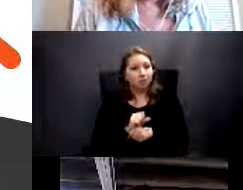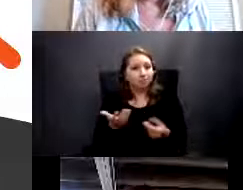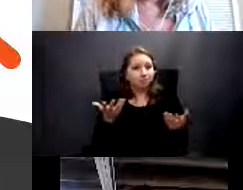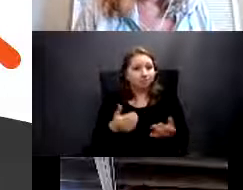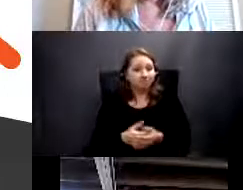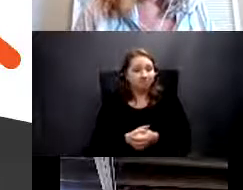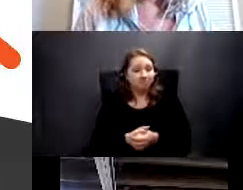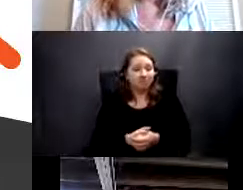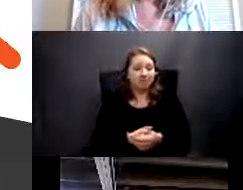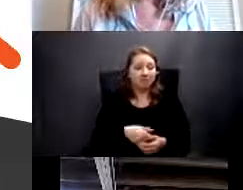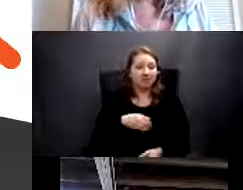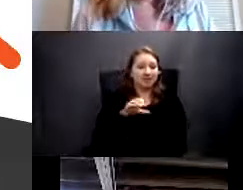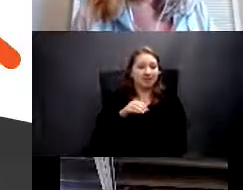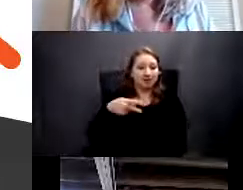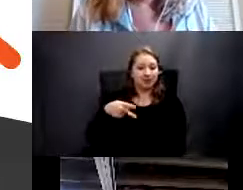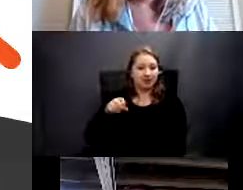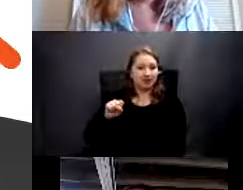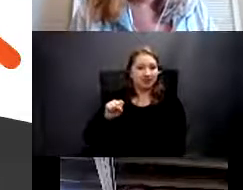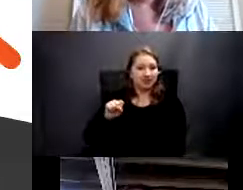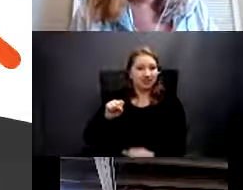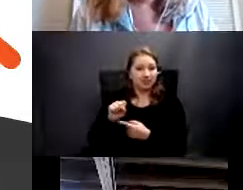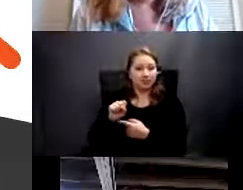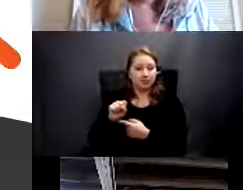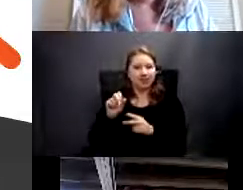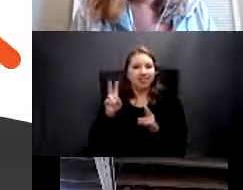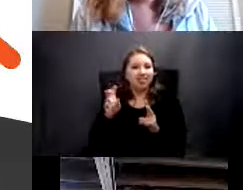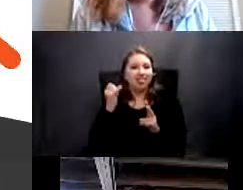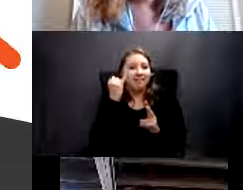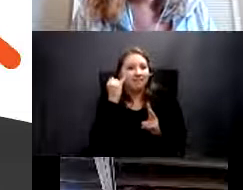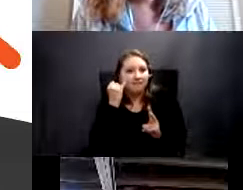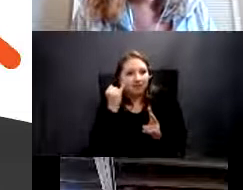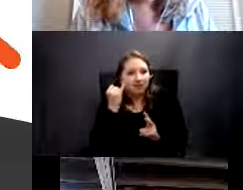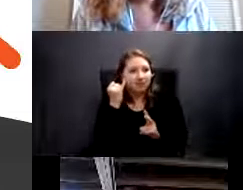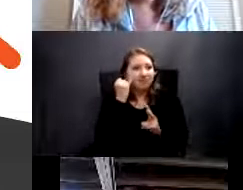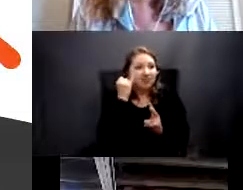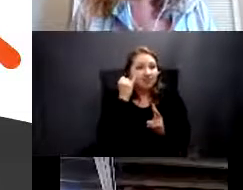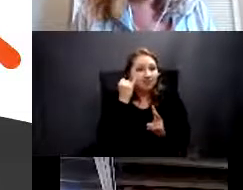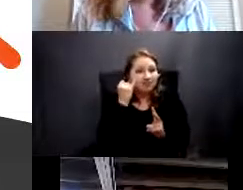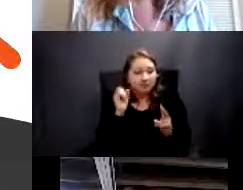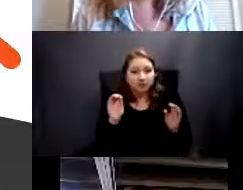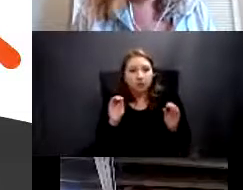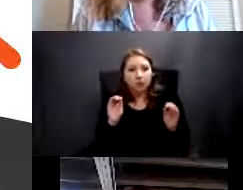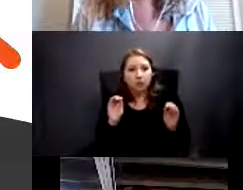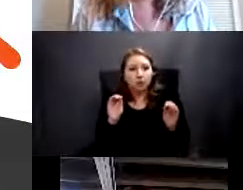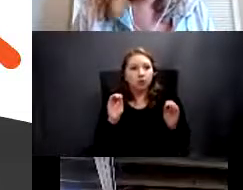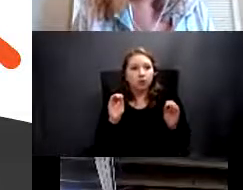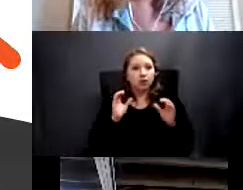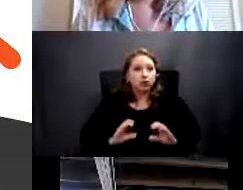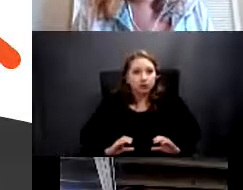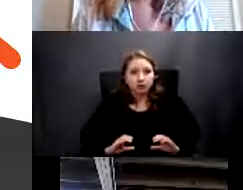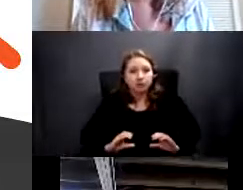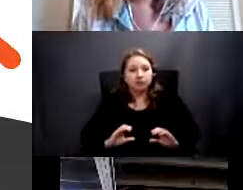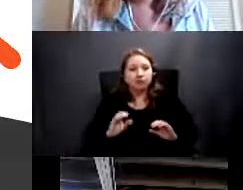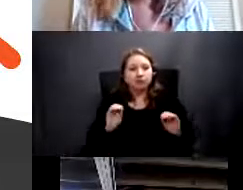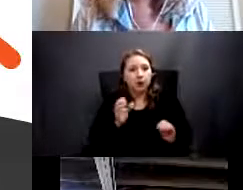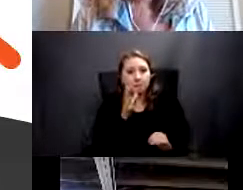as a parent peer specialist, what if there's no more consumers, clients,